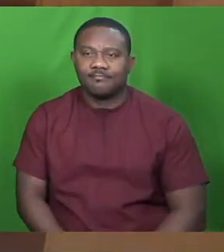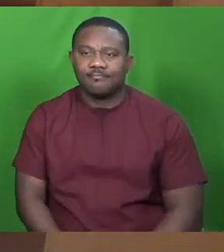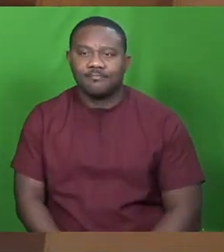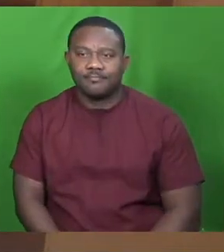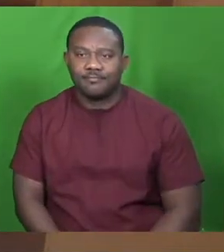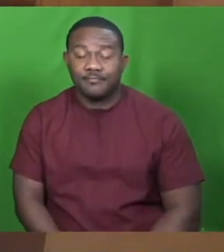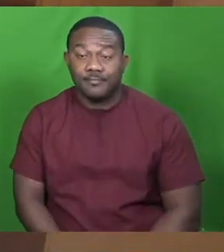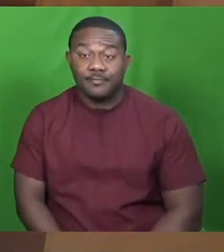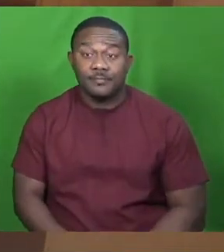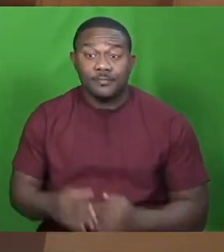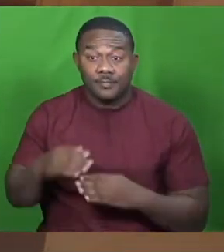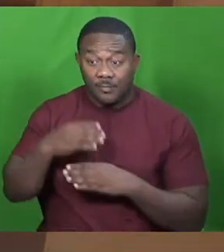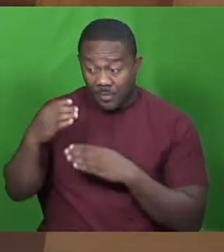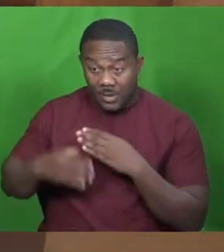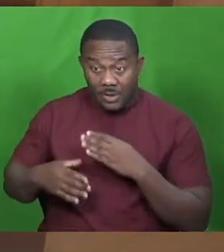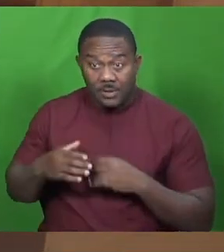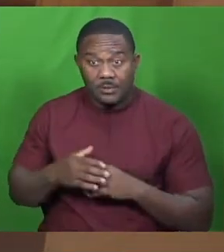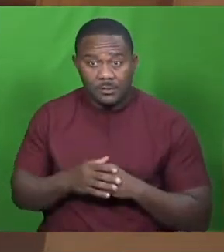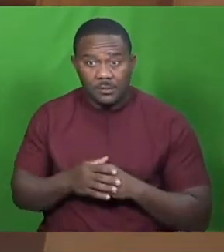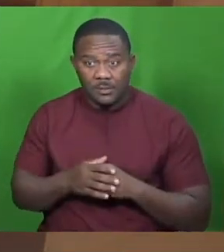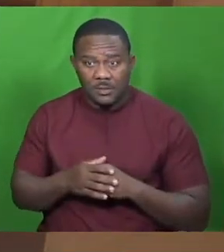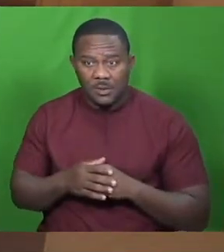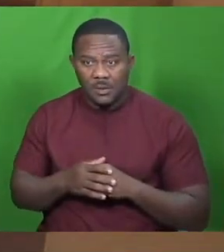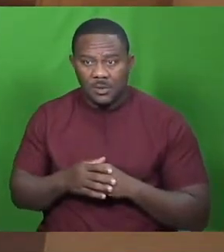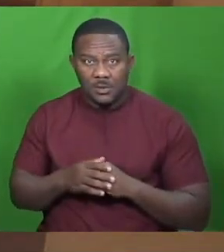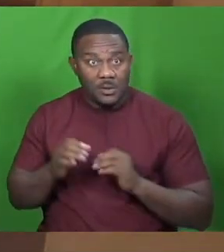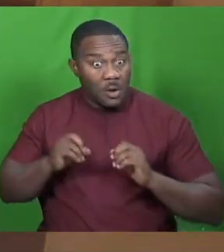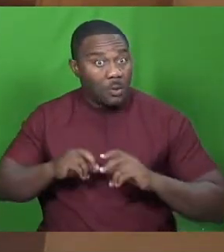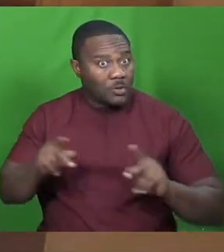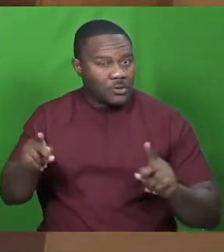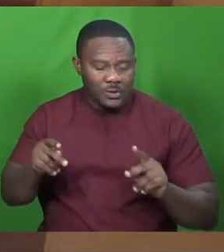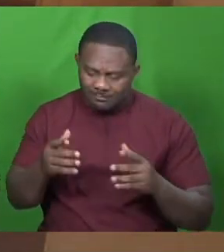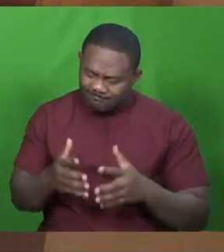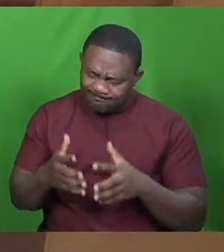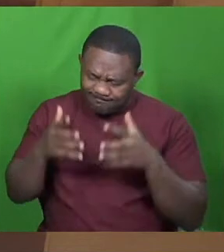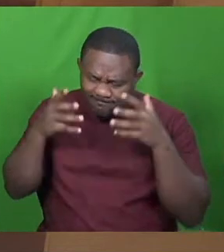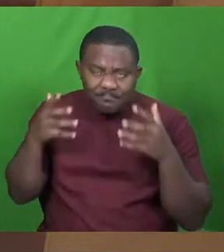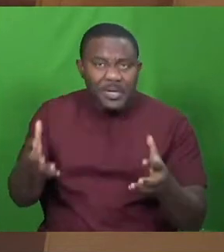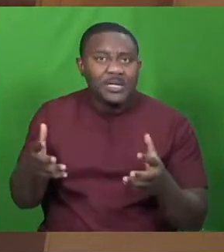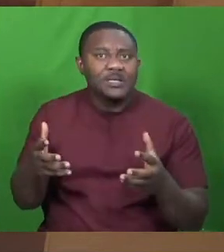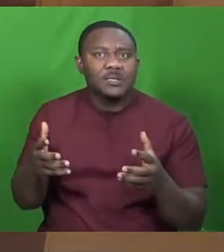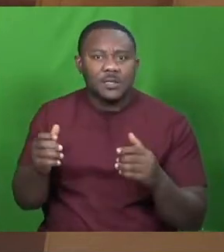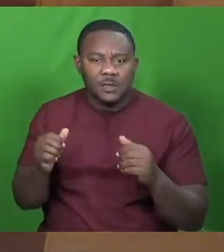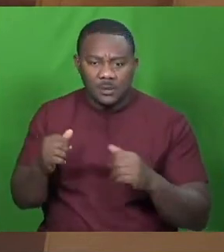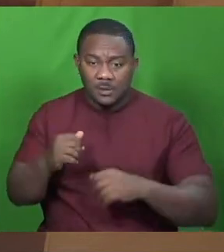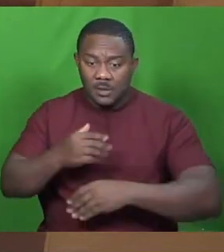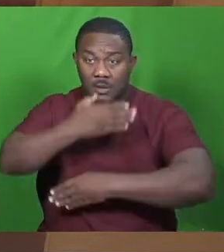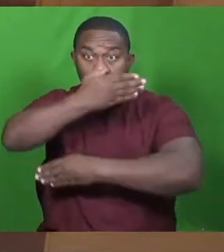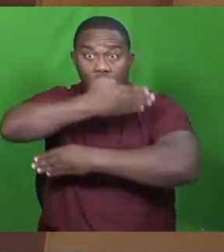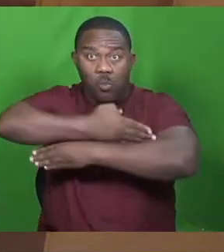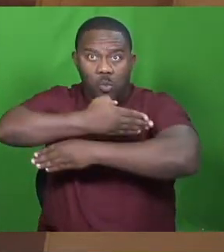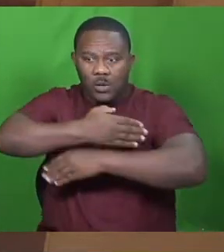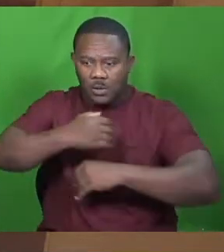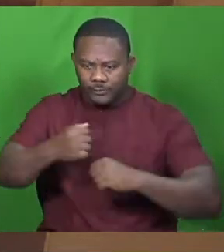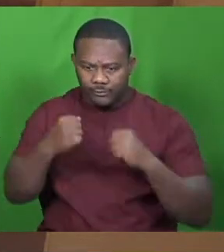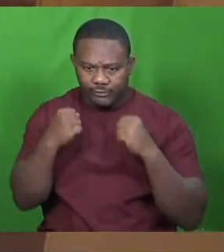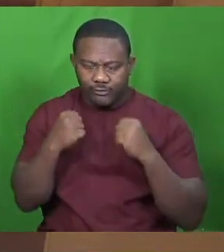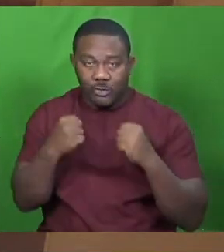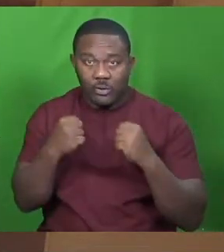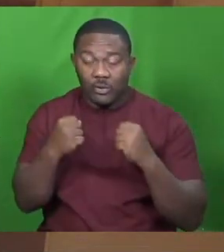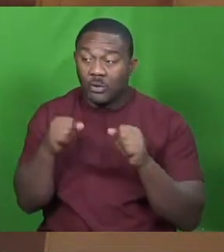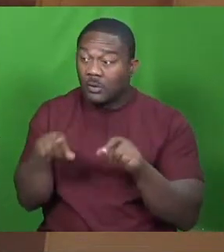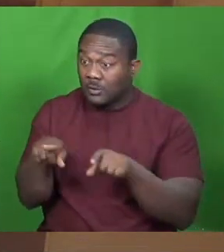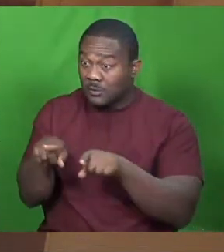the convention provides enormous opportunities to strengthen Ghana's integrated border management systems and establish